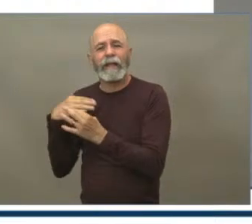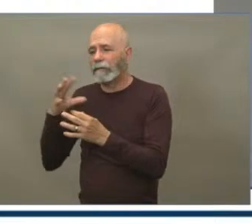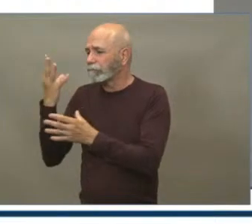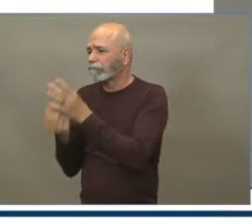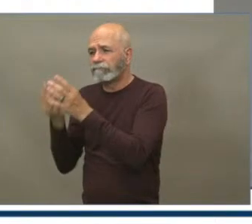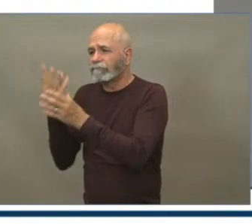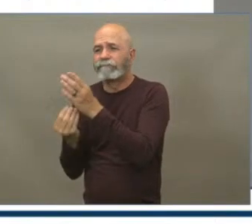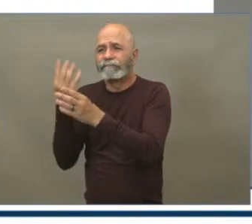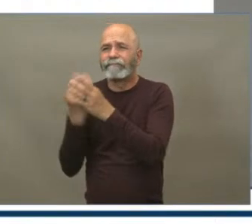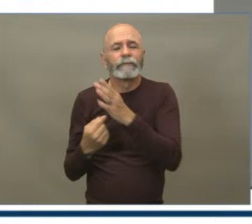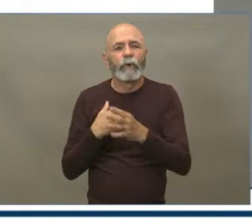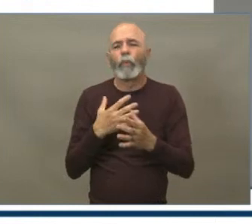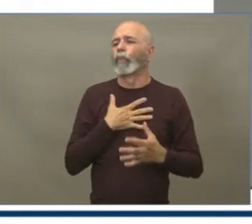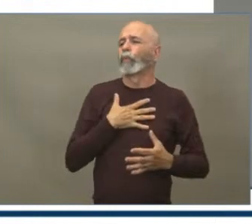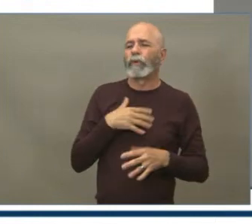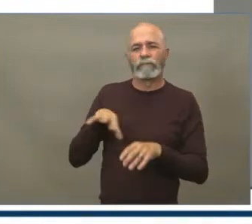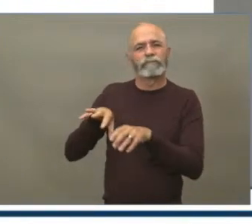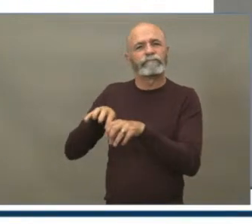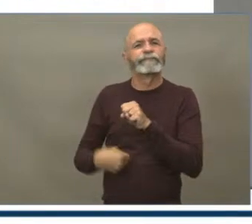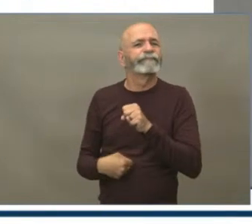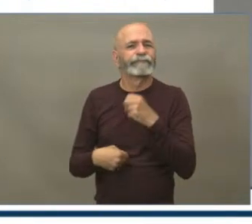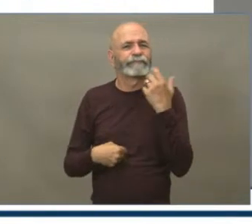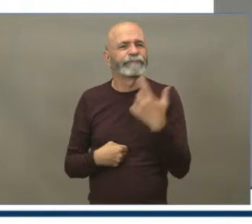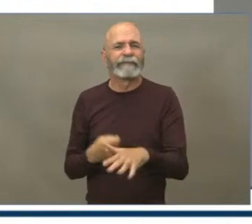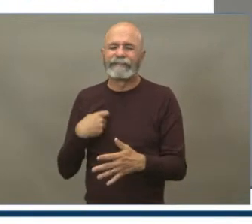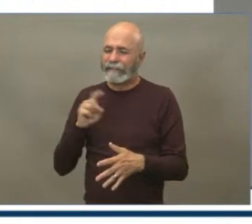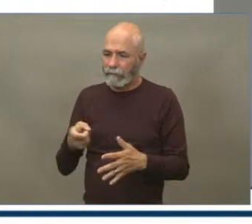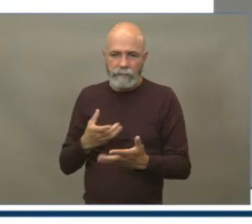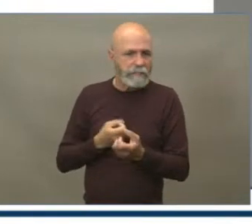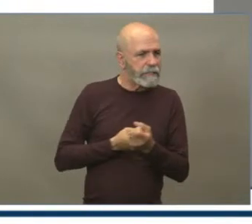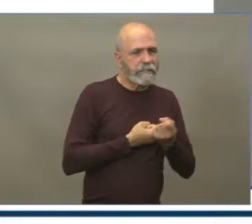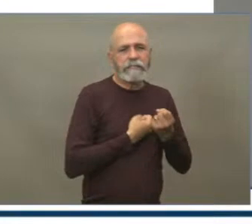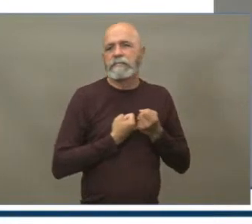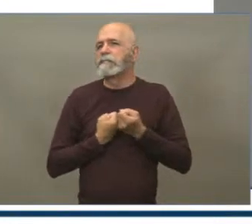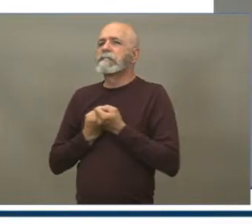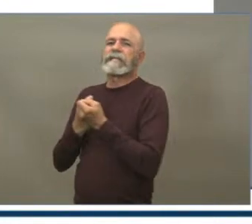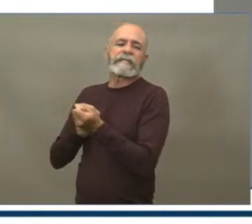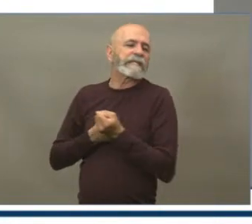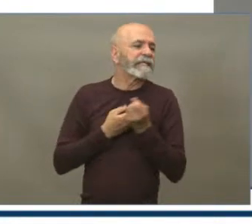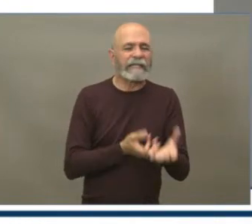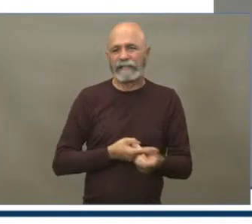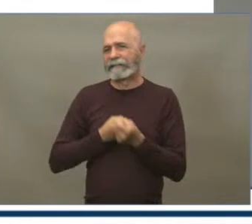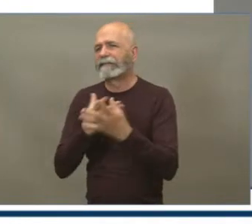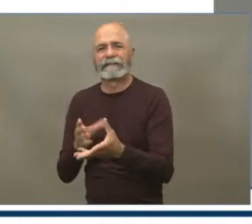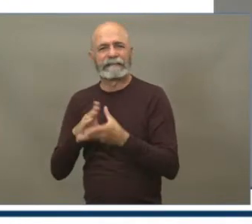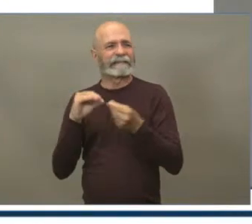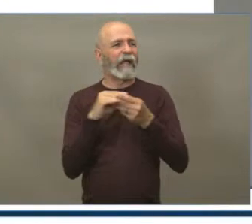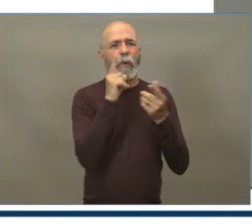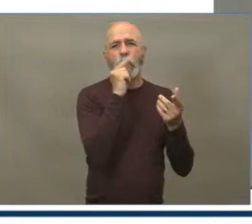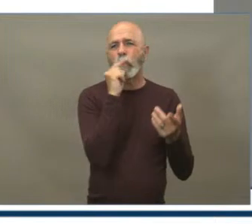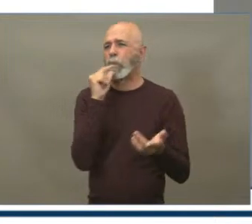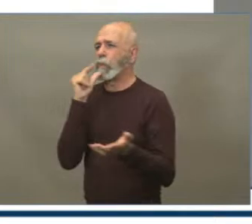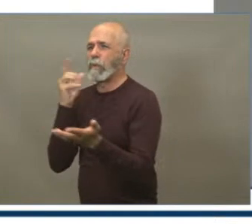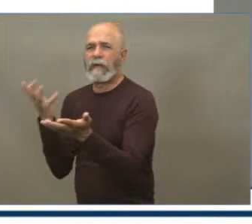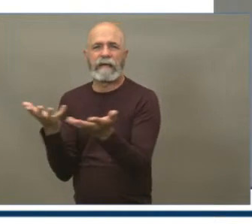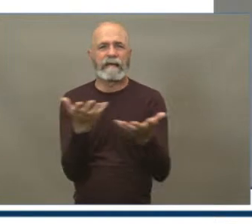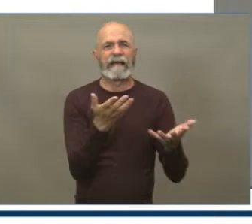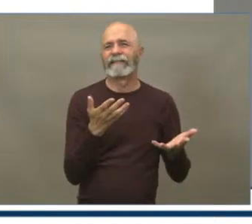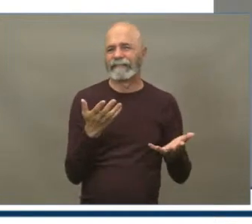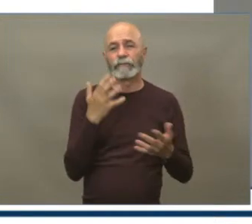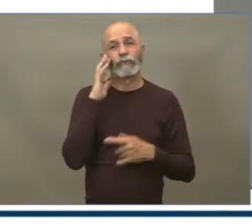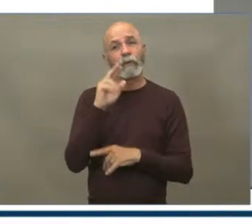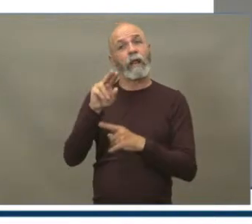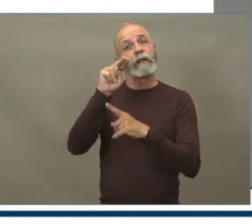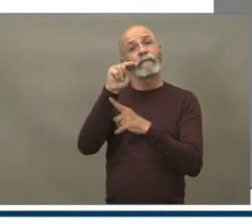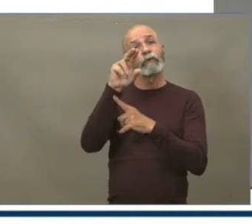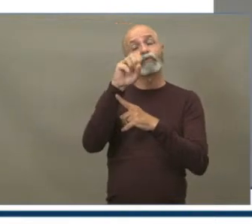these struggles. We need to create a safe space for people who are struggling. Nova Scotia Strong, it's a hashtag, a slogan on